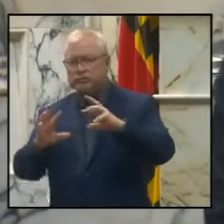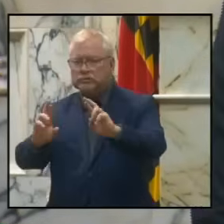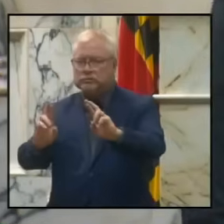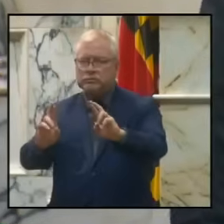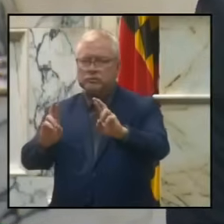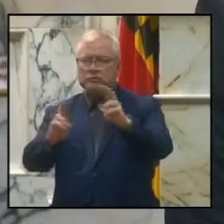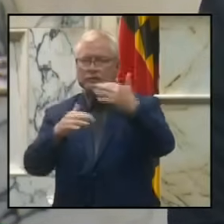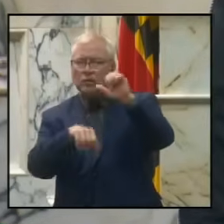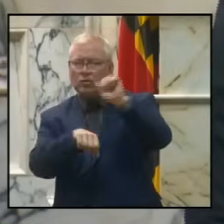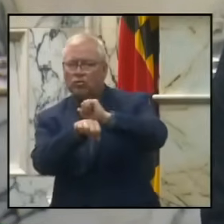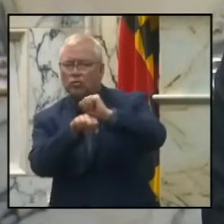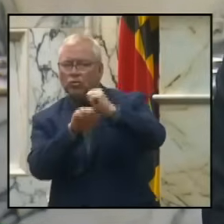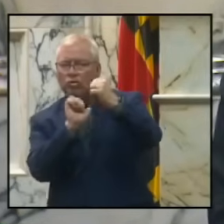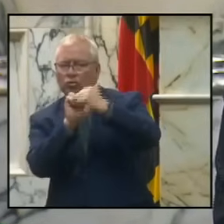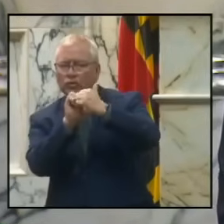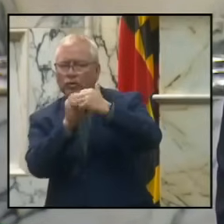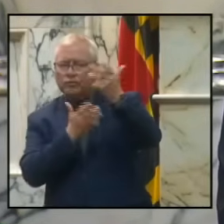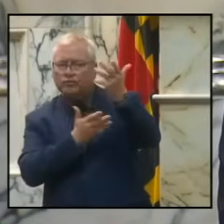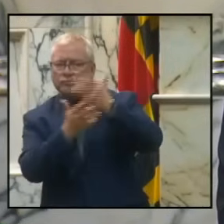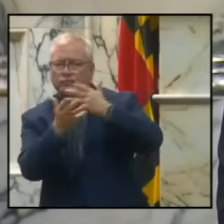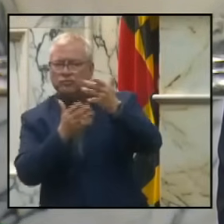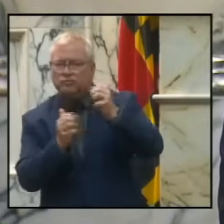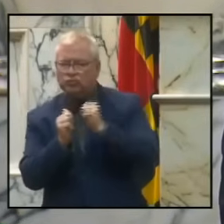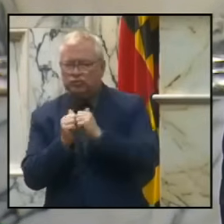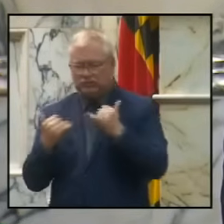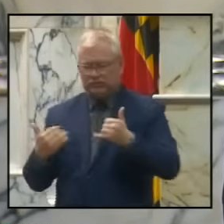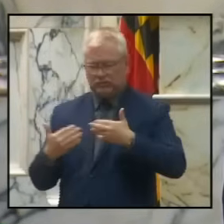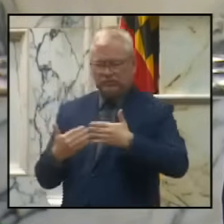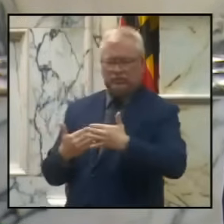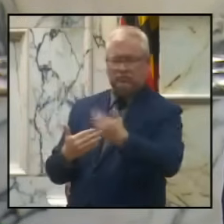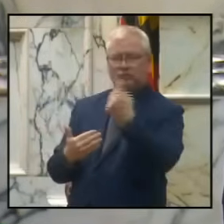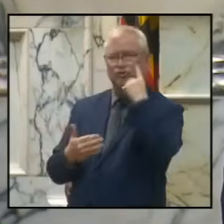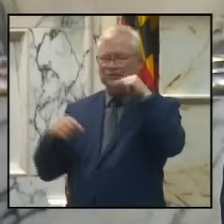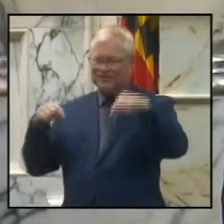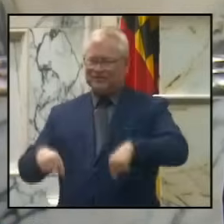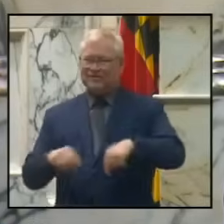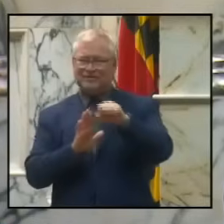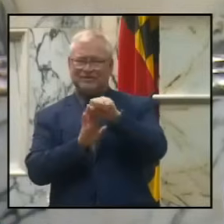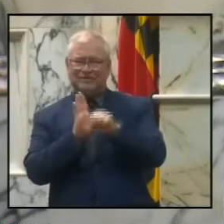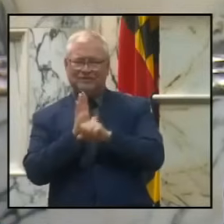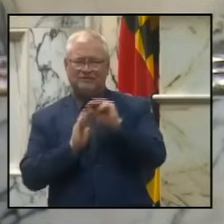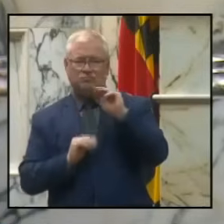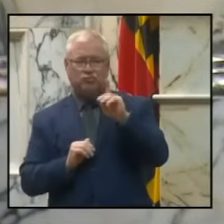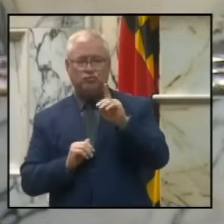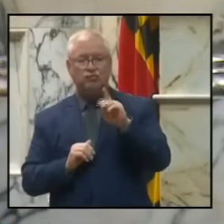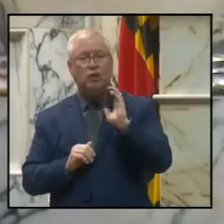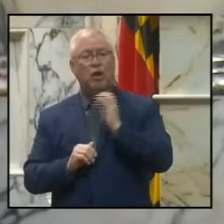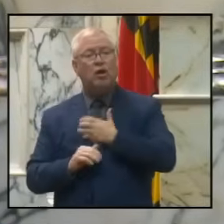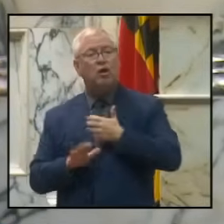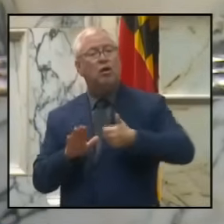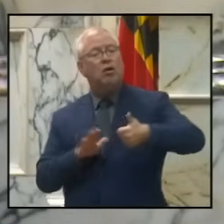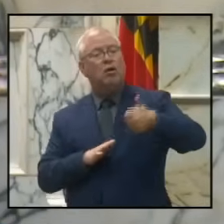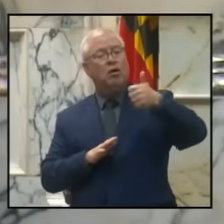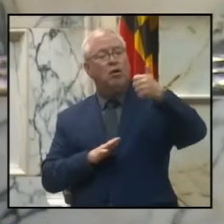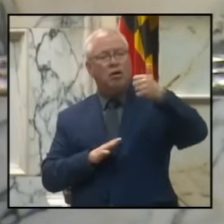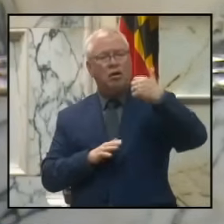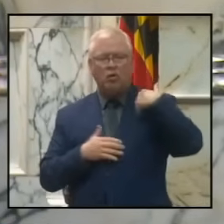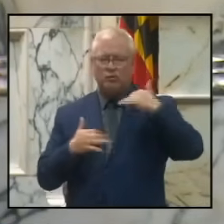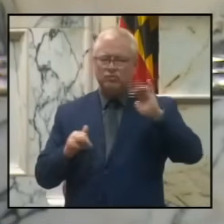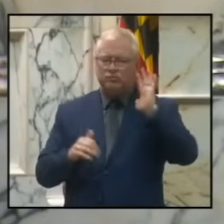make progress for the state of Maryland. That the members of the administration will preserve and deepen the